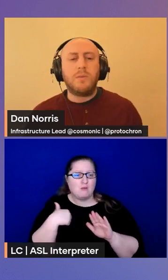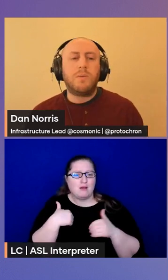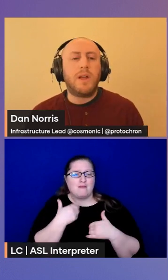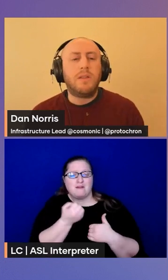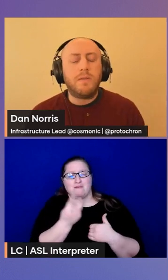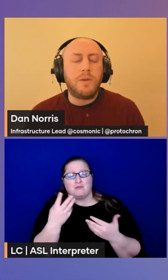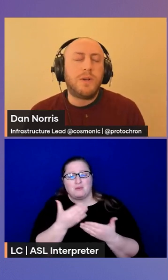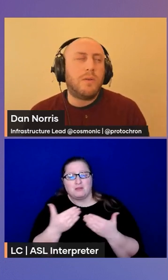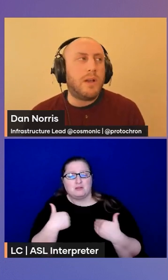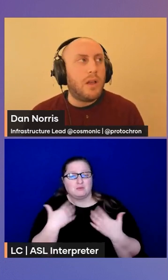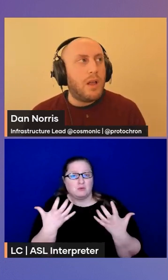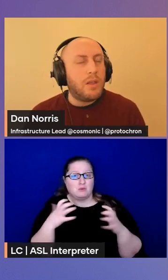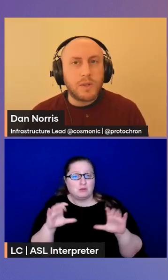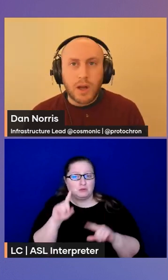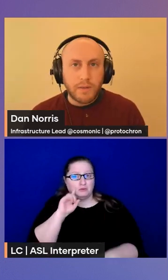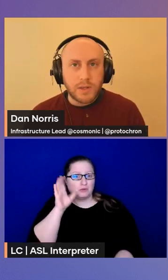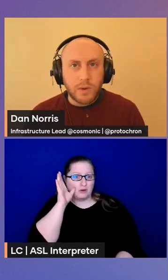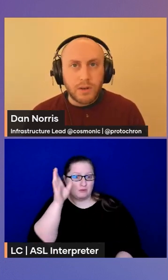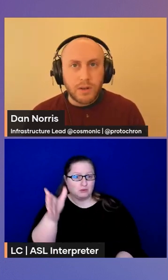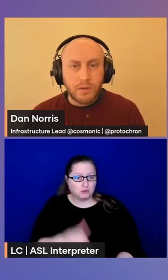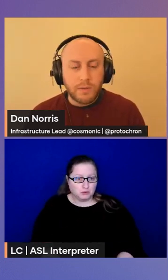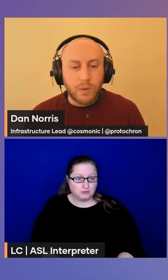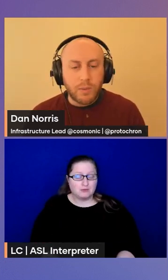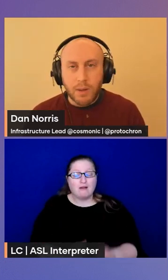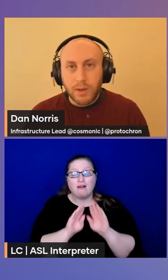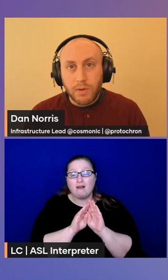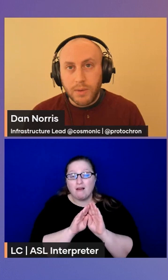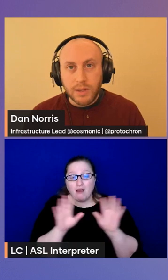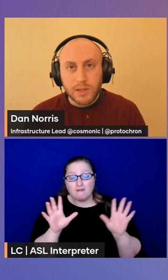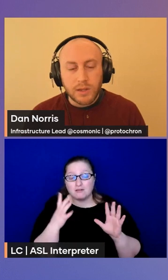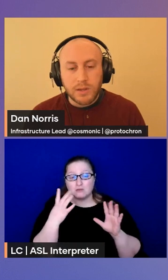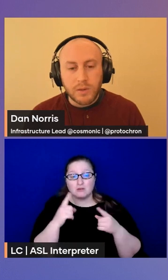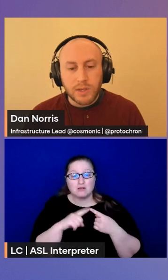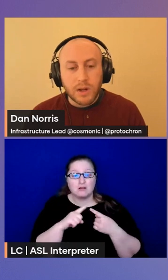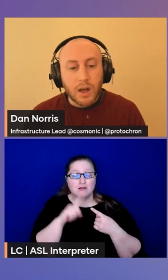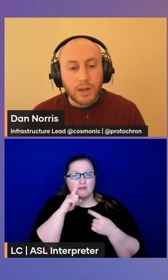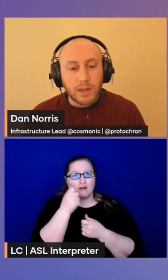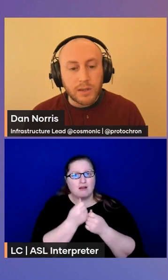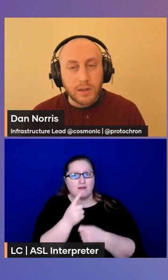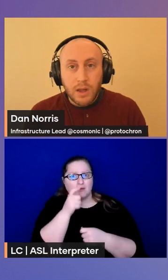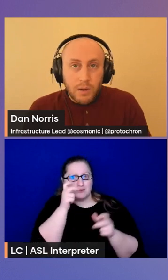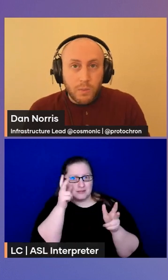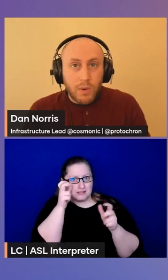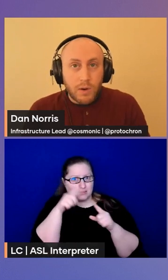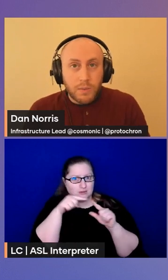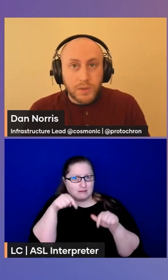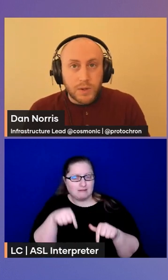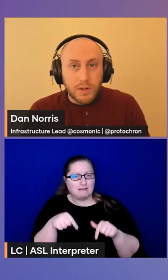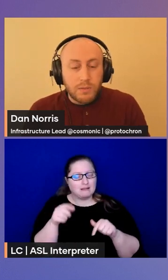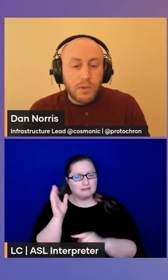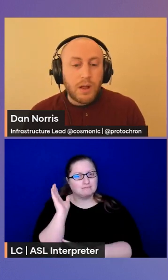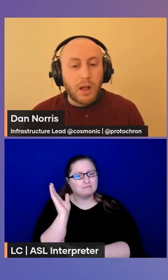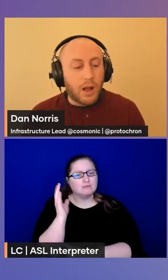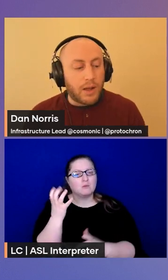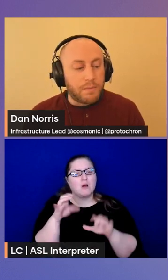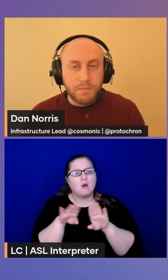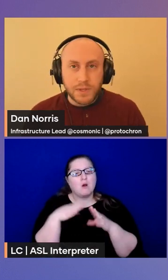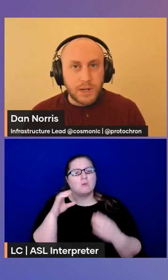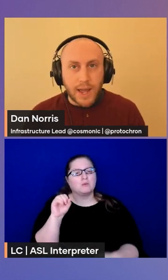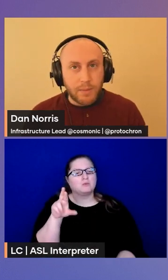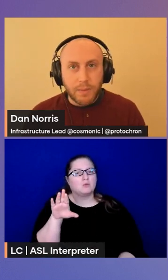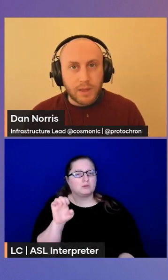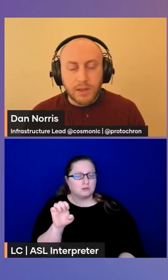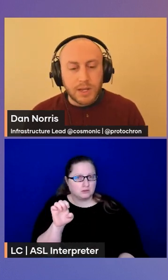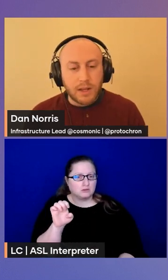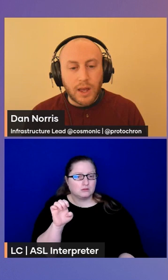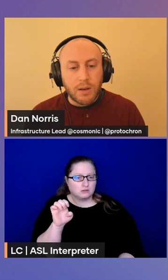do right in the future, right? The most obvious one for probably everybody listening to this talk is we want to open source it. Just didn't